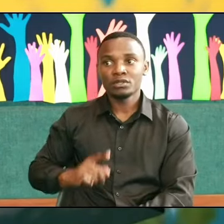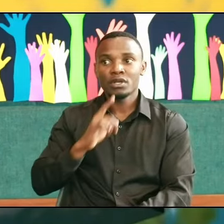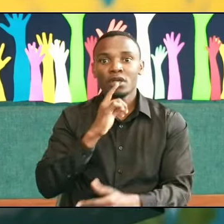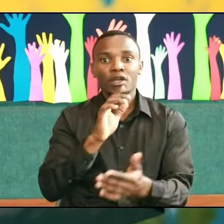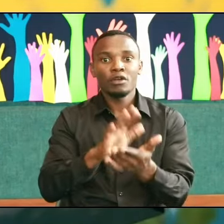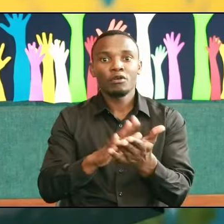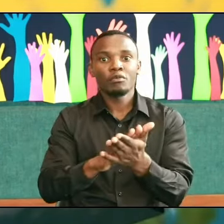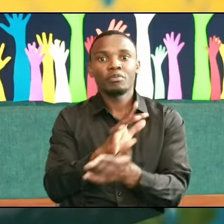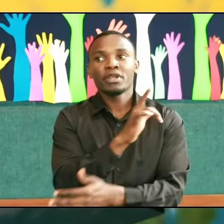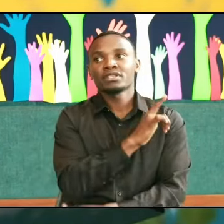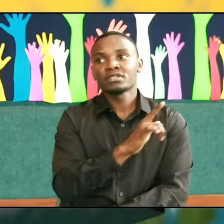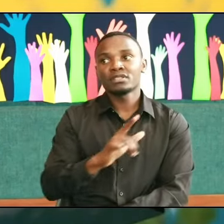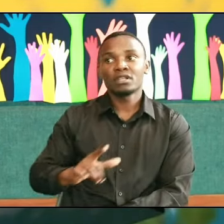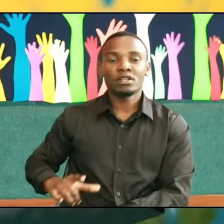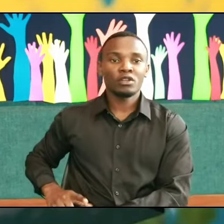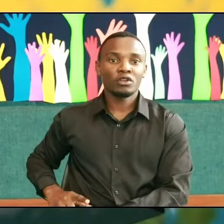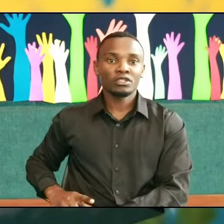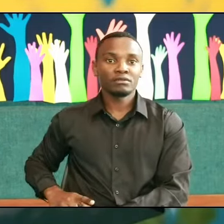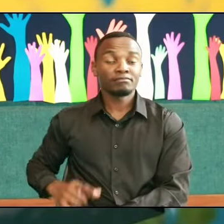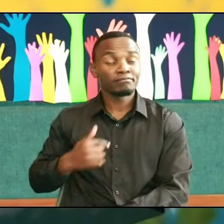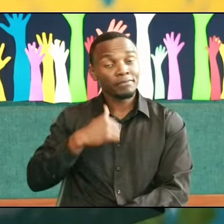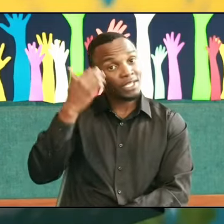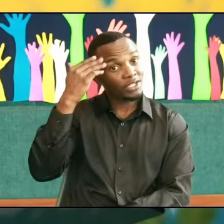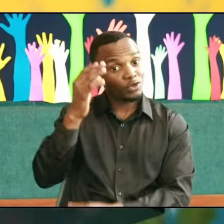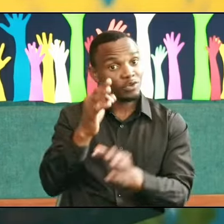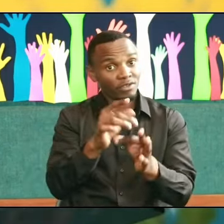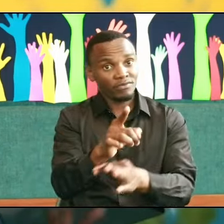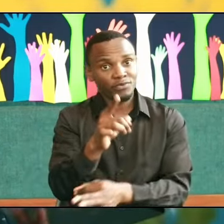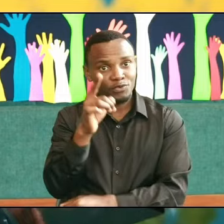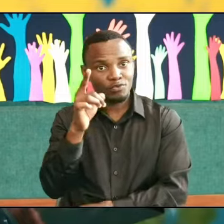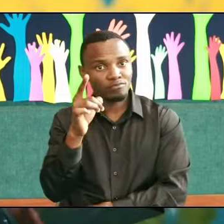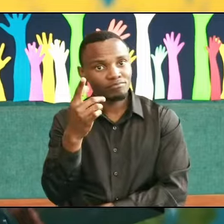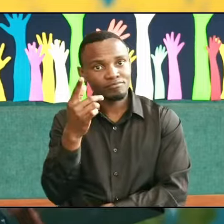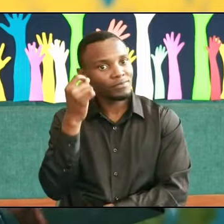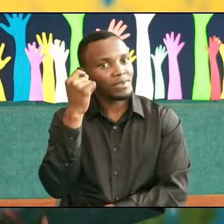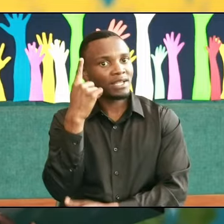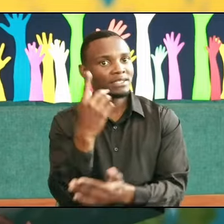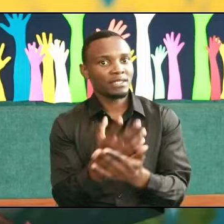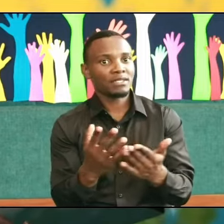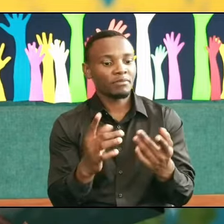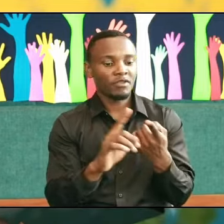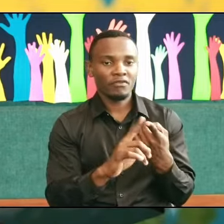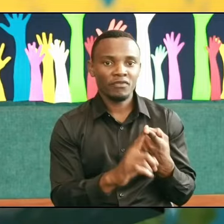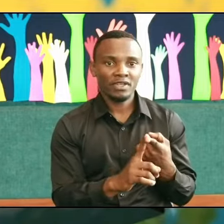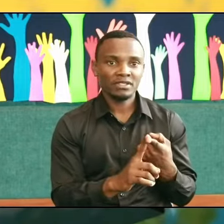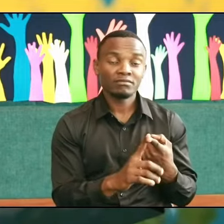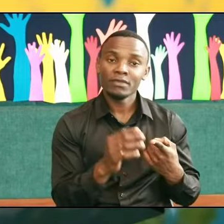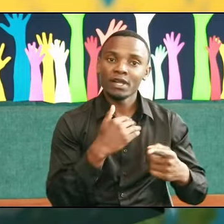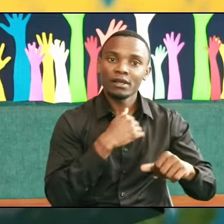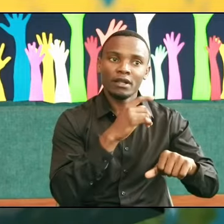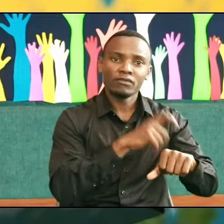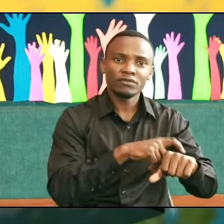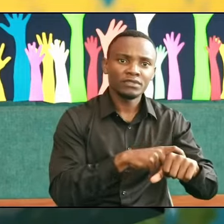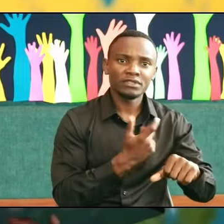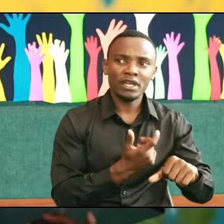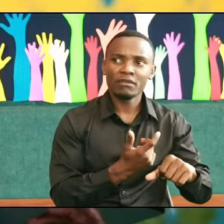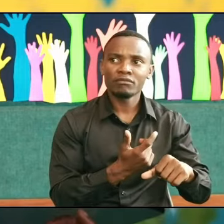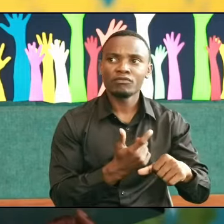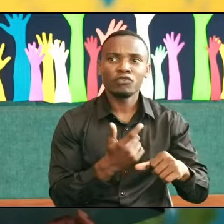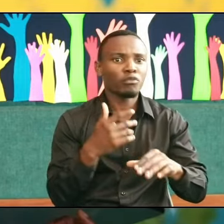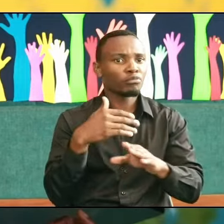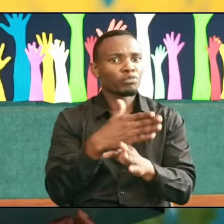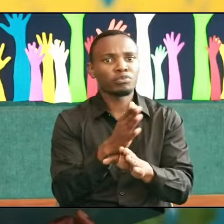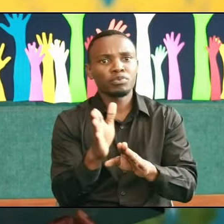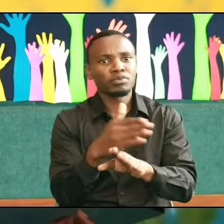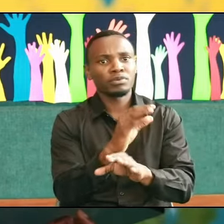Lord. I don't know if you see something here in this story. Number one, we don't have time to go above.